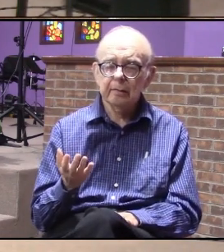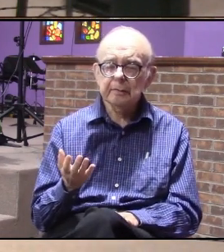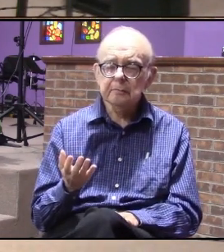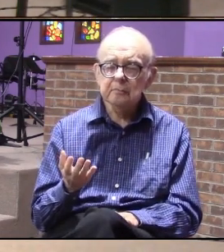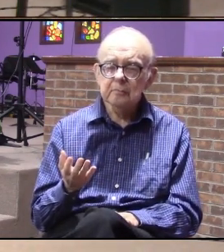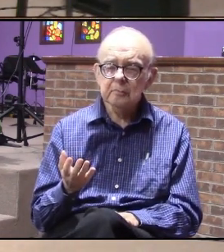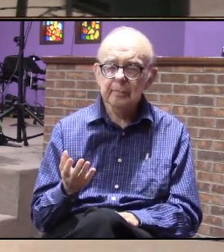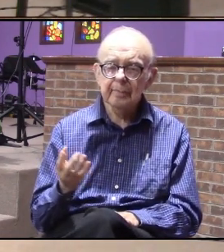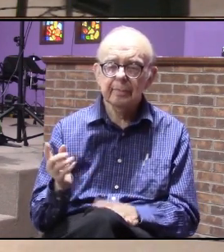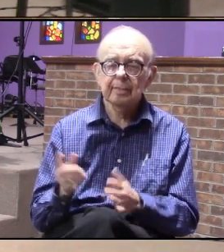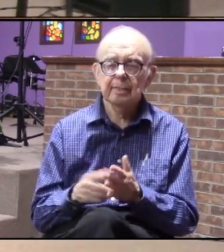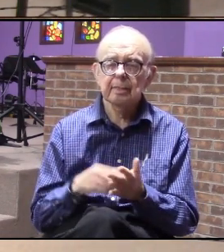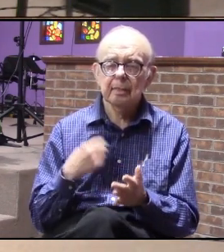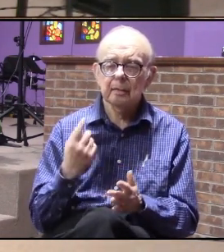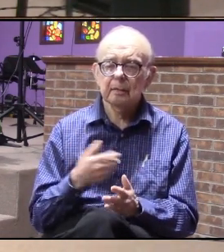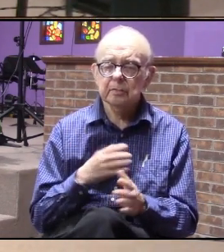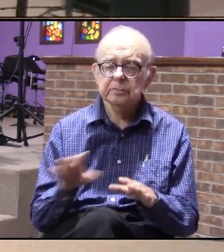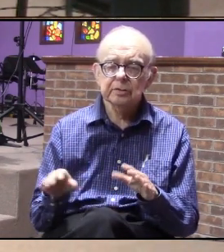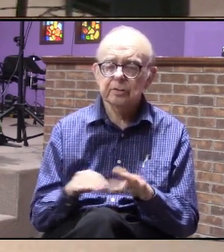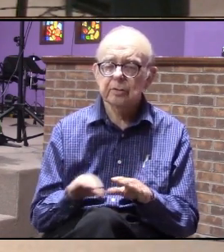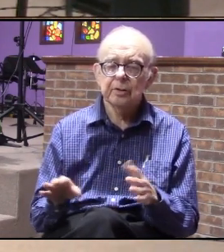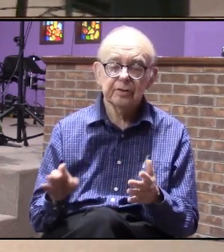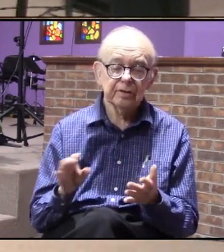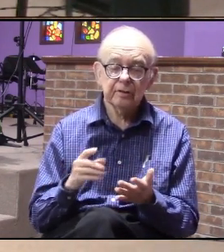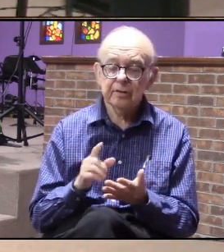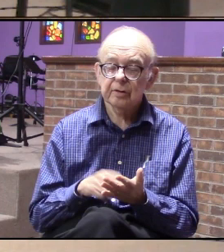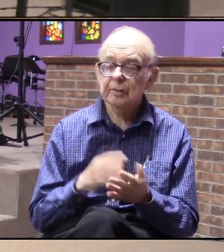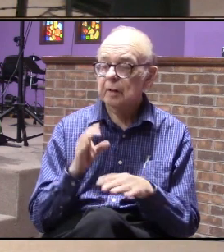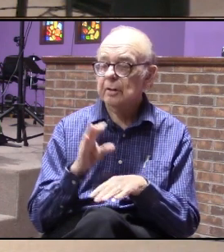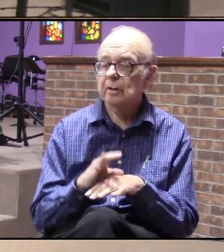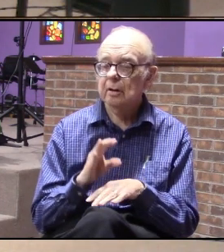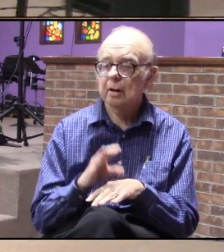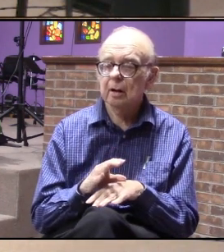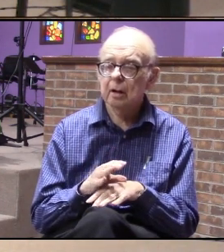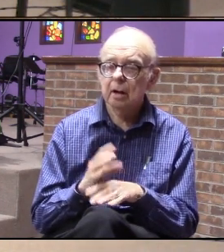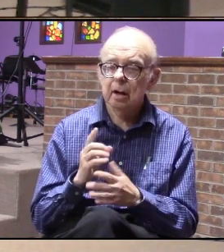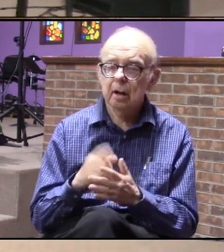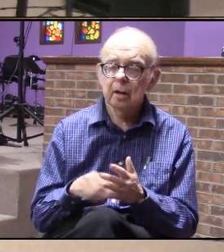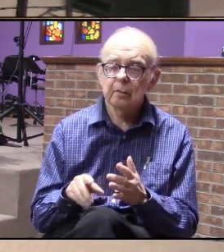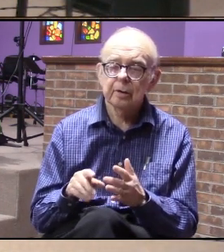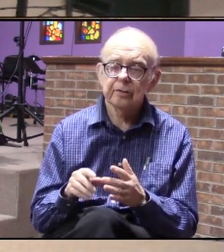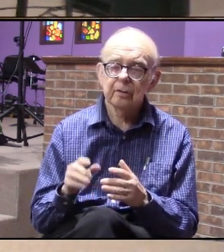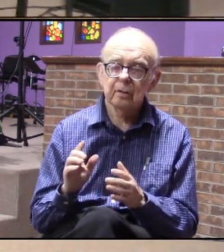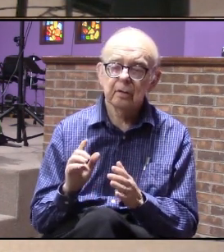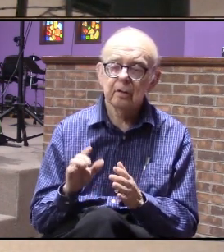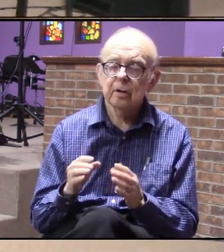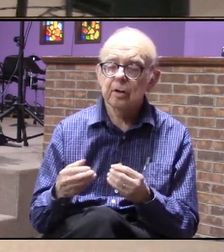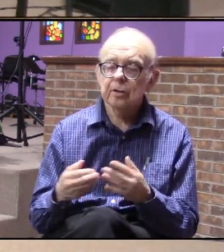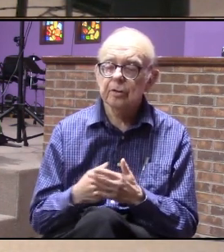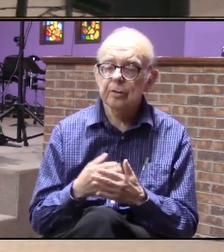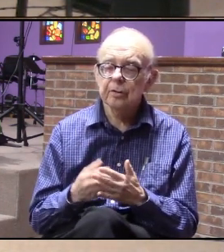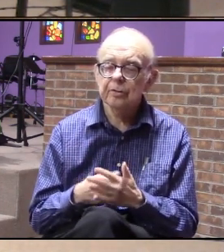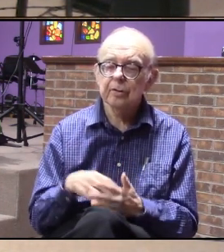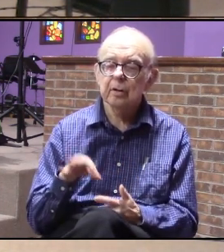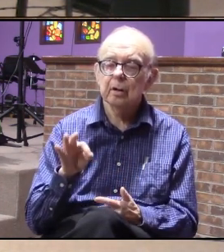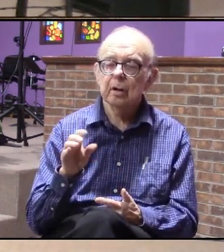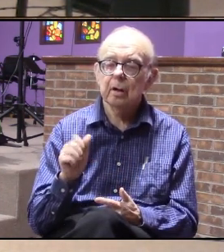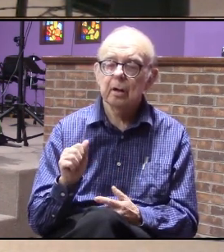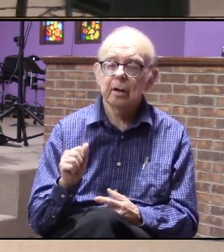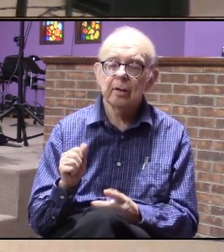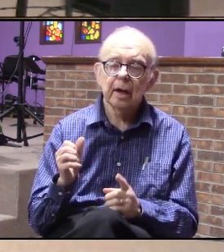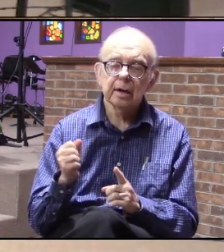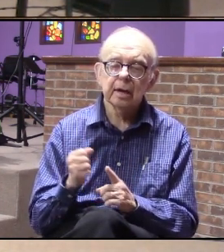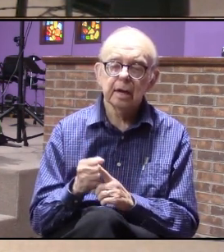and sometimes we do this in church. What's the latest fad that catches